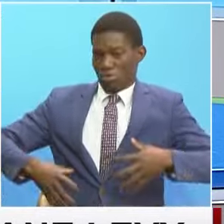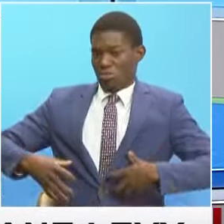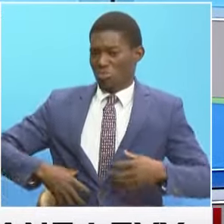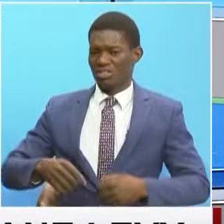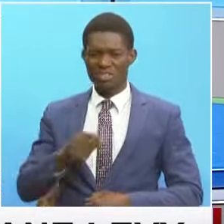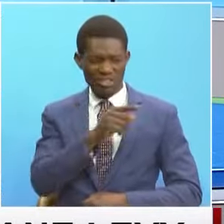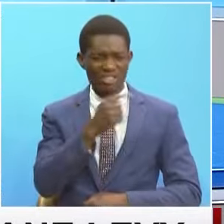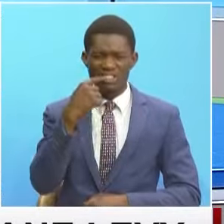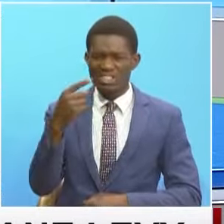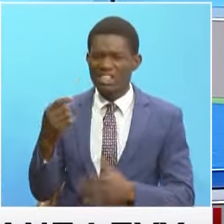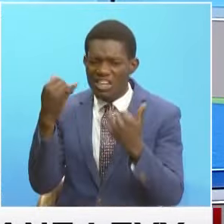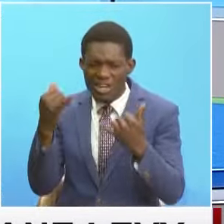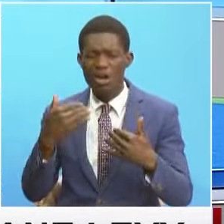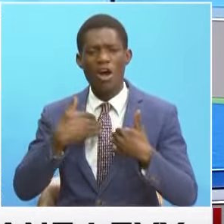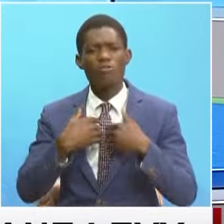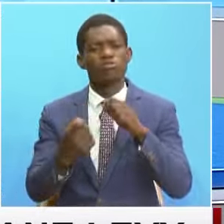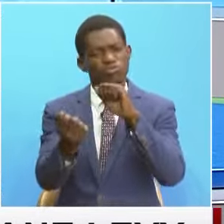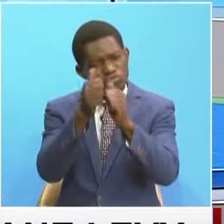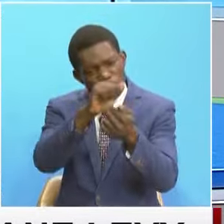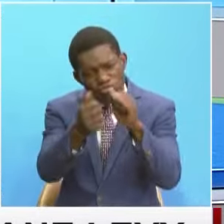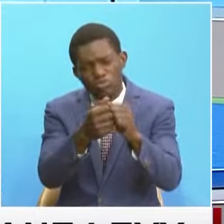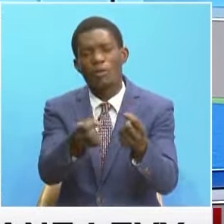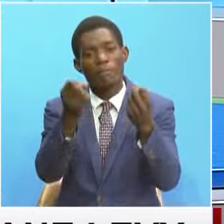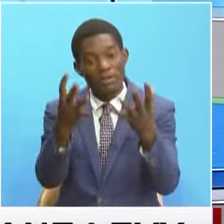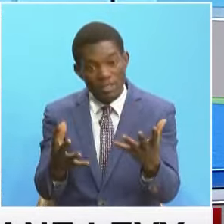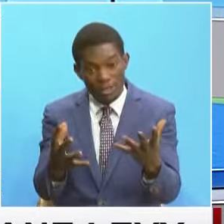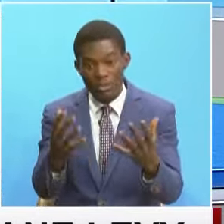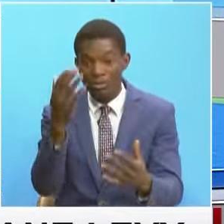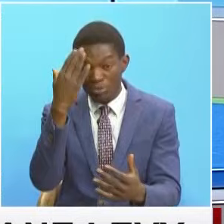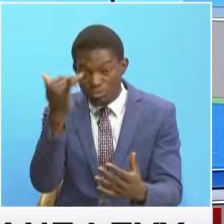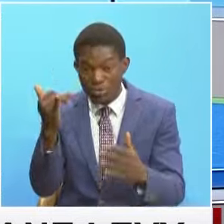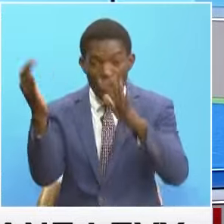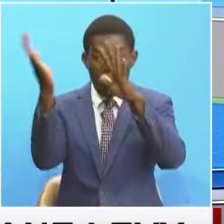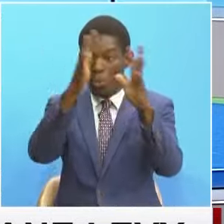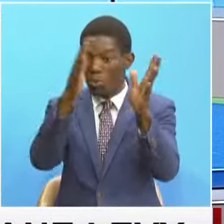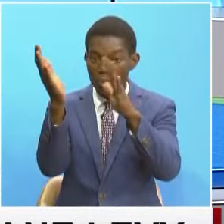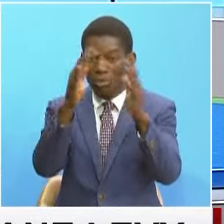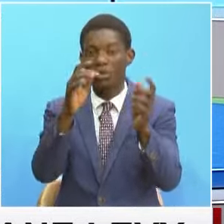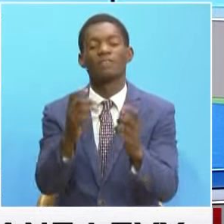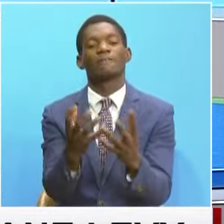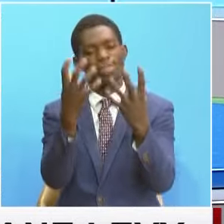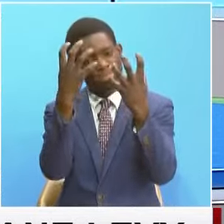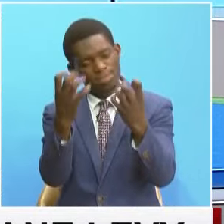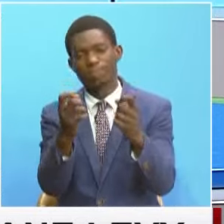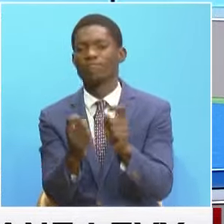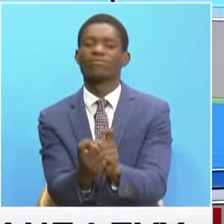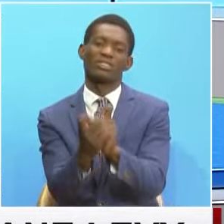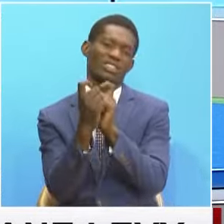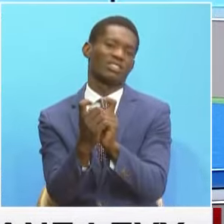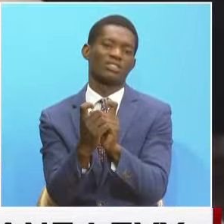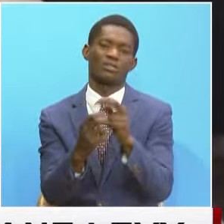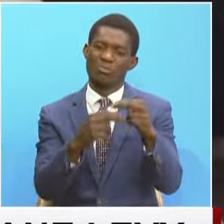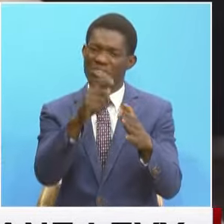is wrong because they are currently grappling with climate change challenges. Kazela Hamwanda gives more on this